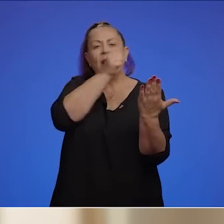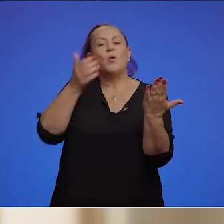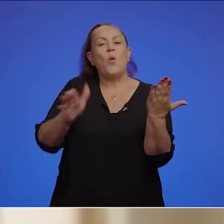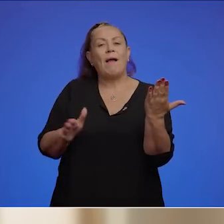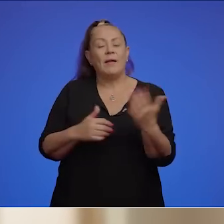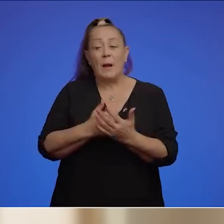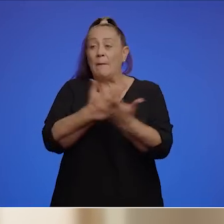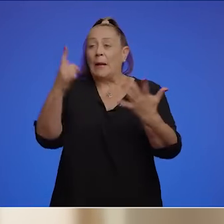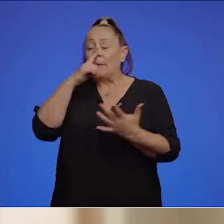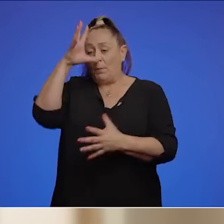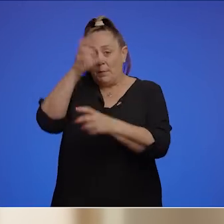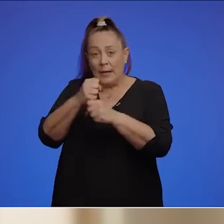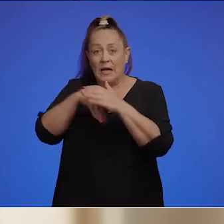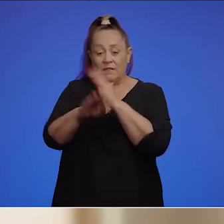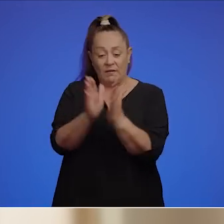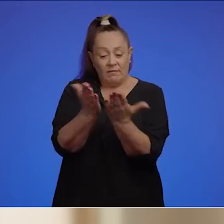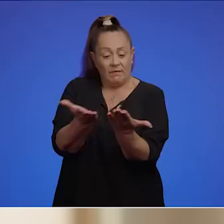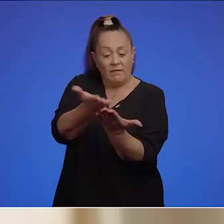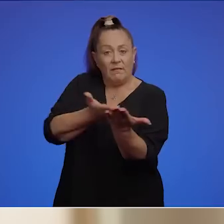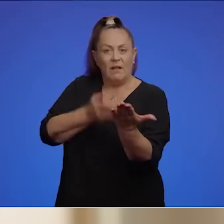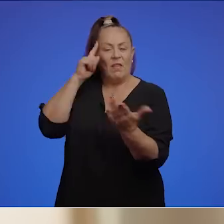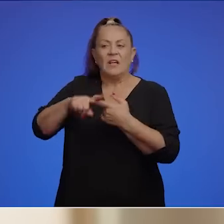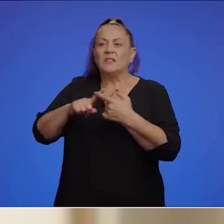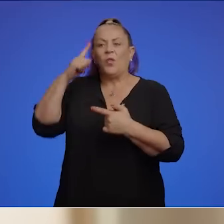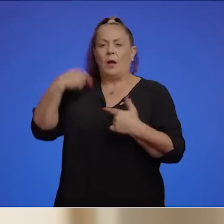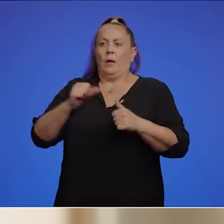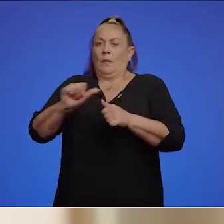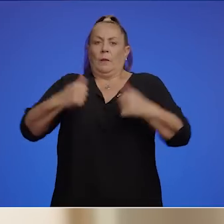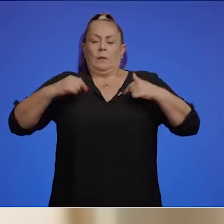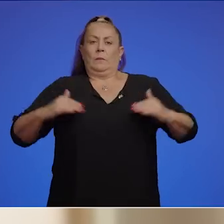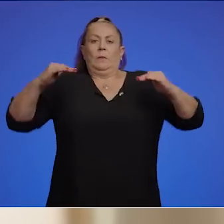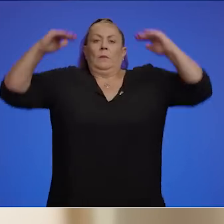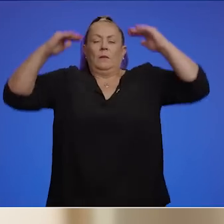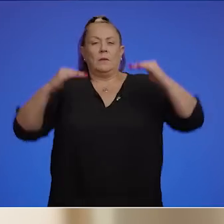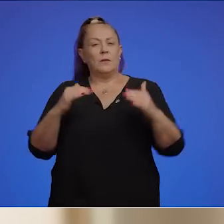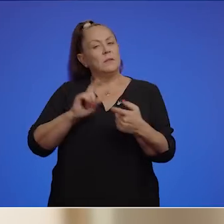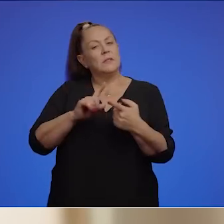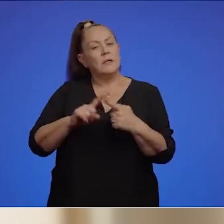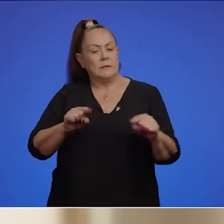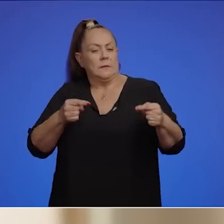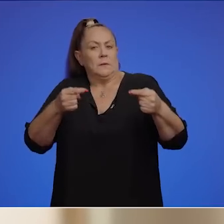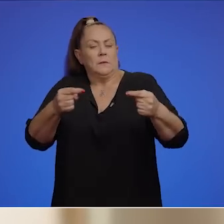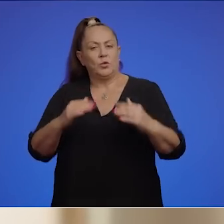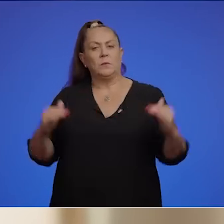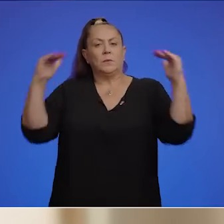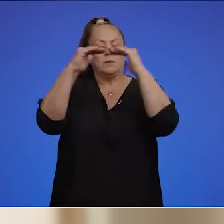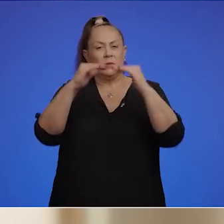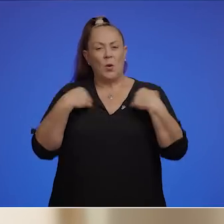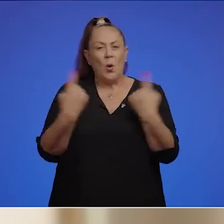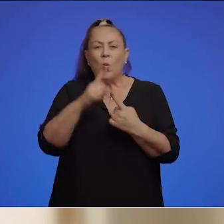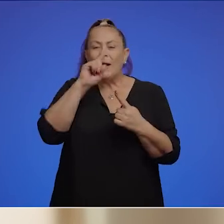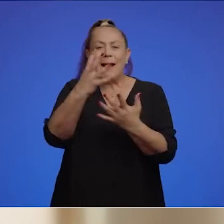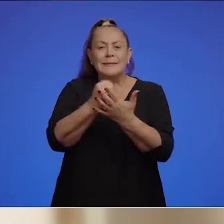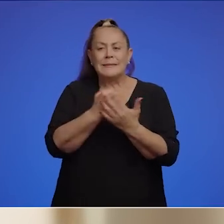Christians think with a survival of the fittest mentality, that we as weak, limited human beings are not strong enough to save anyone